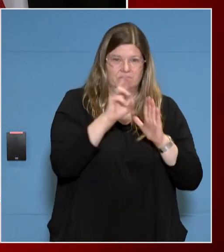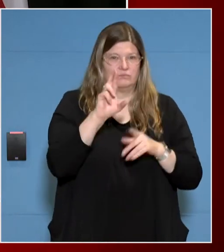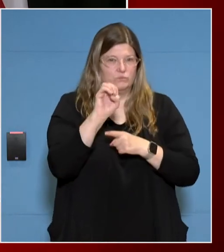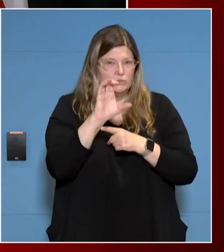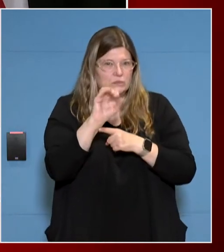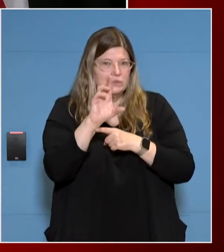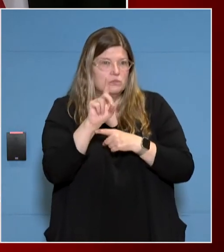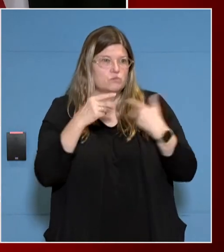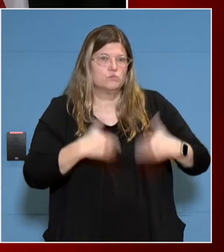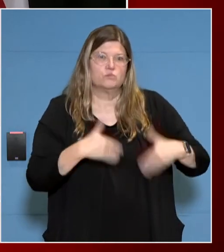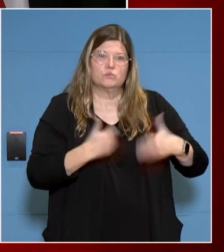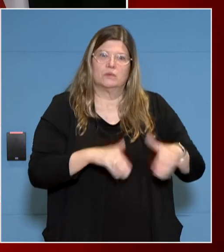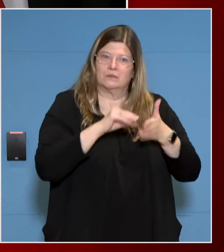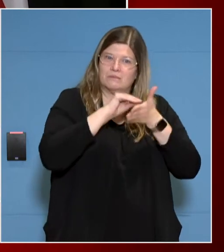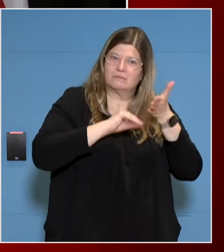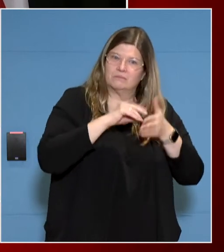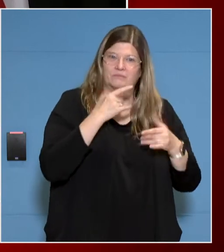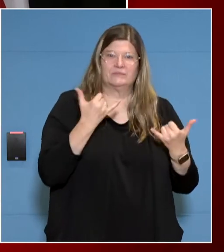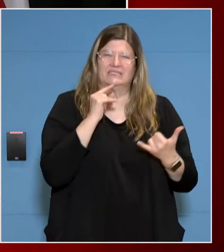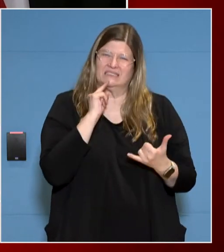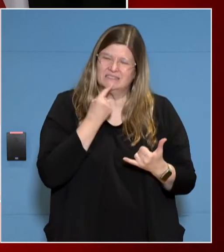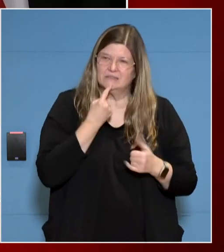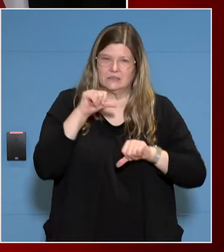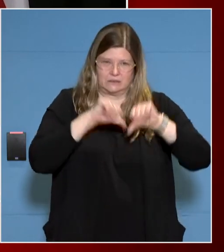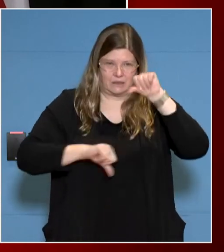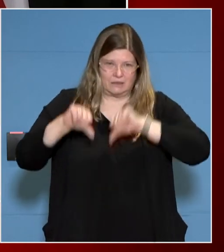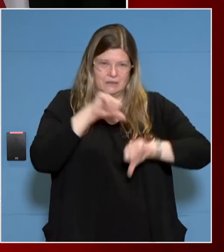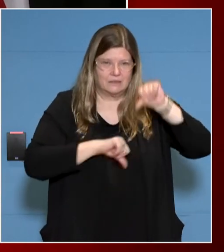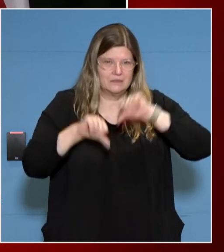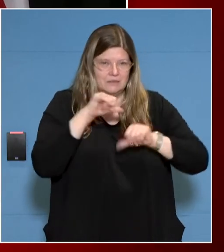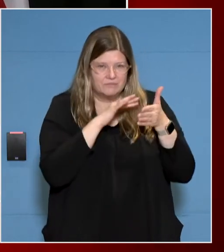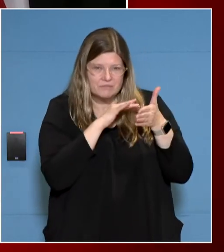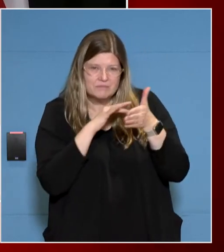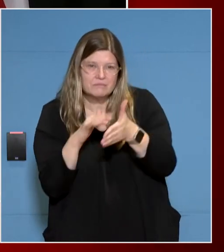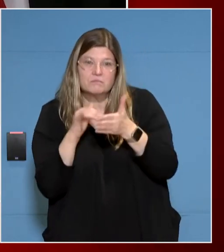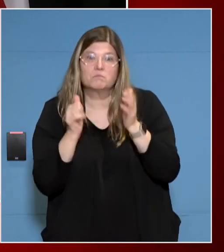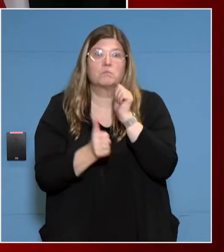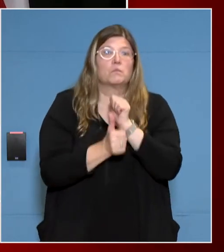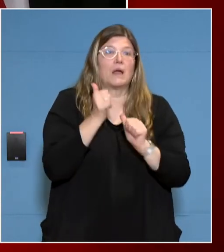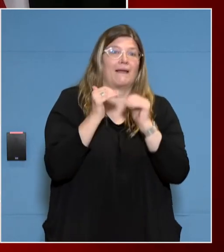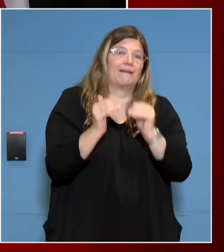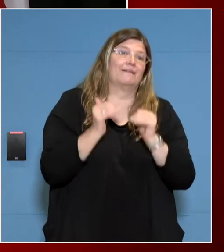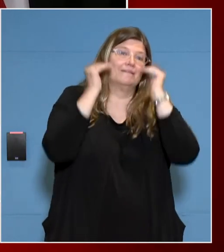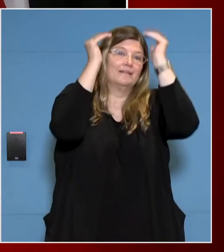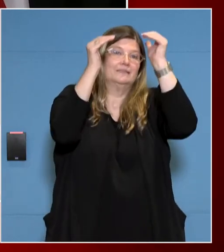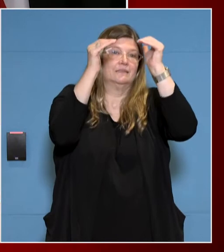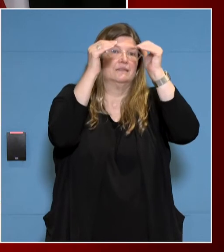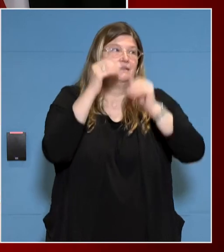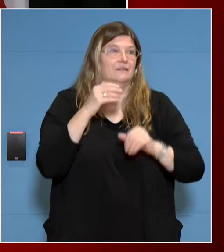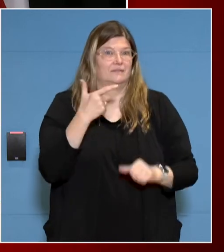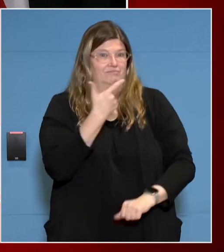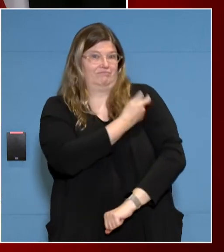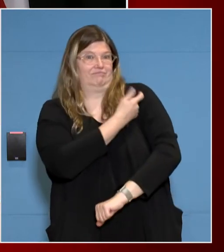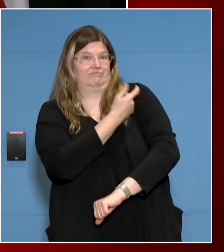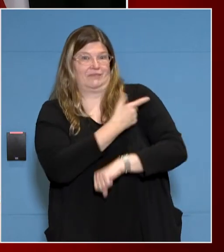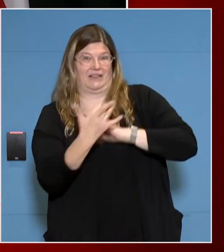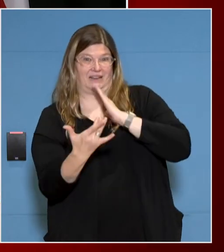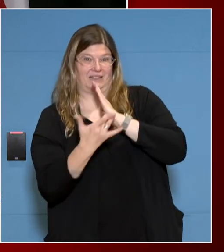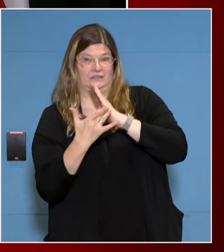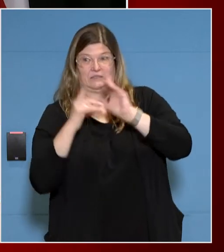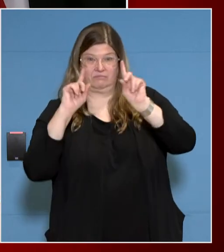In fact, we must recognize that some of the most advanced vaccine technology, which was in development for 2 decades, was used to